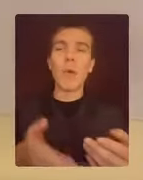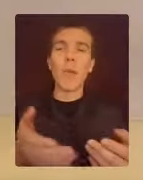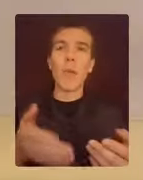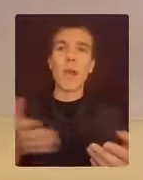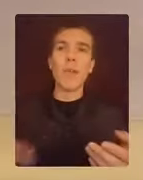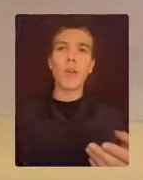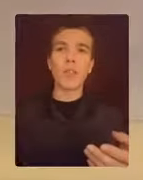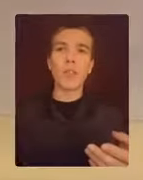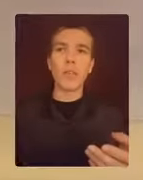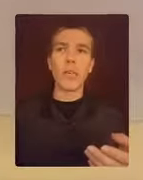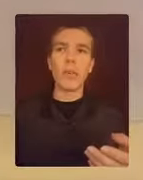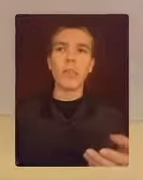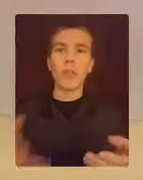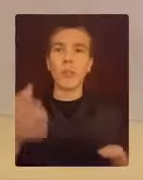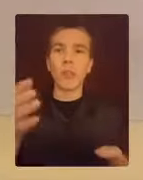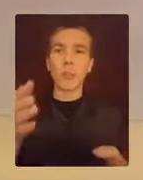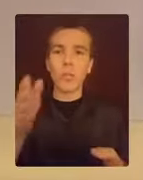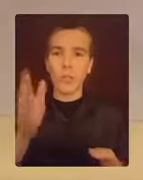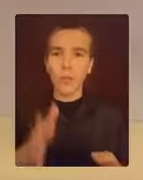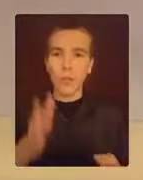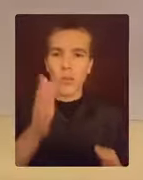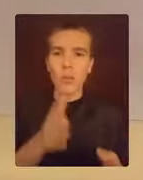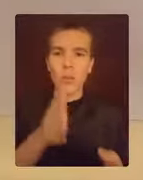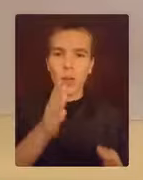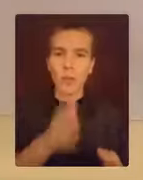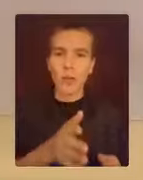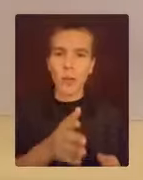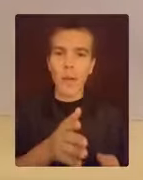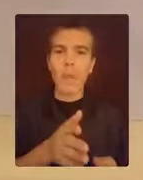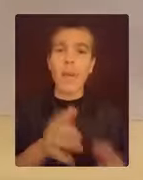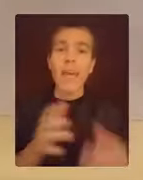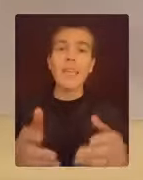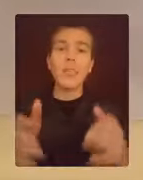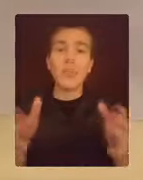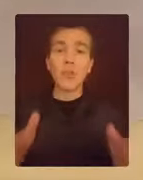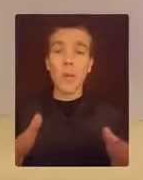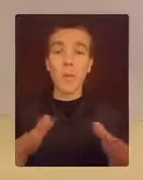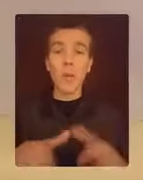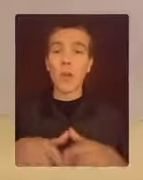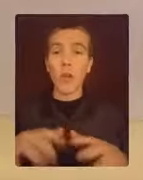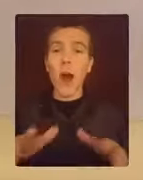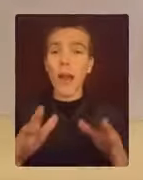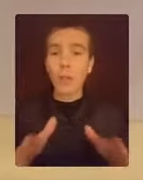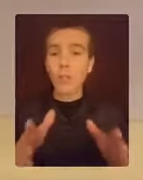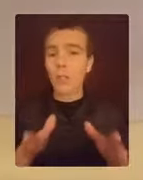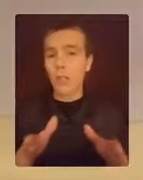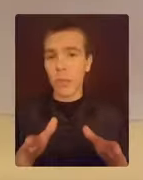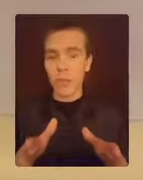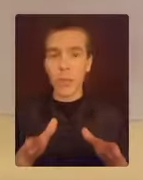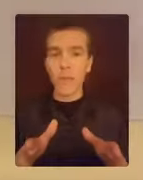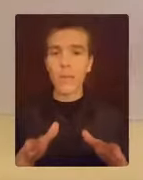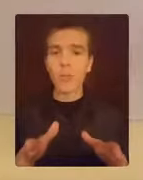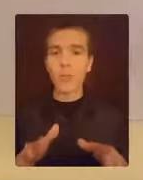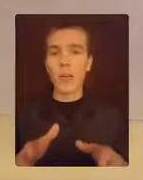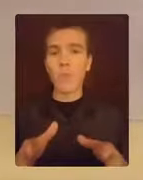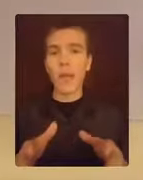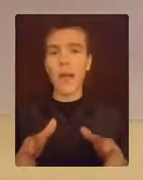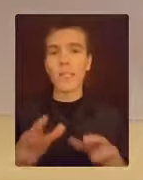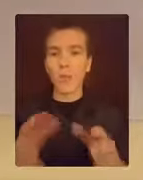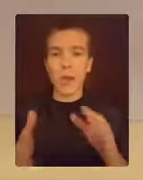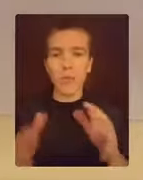you won't be aware that you're asleep. So you'll switch from dream to dream to dream. Each dream, when you're not lucid dreaming, each